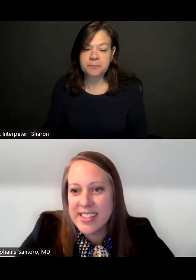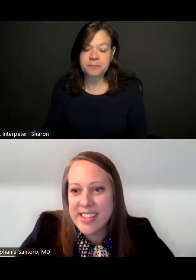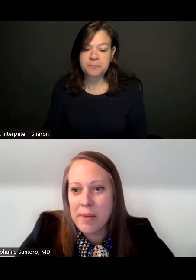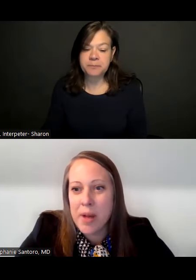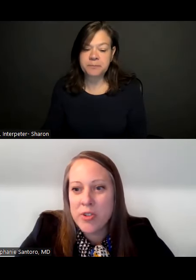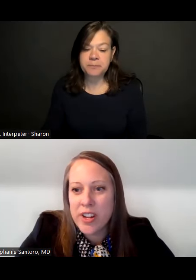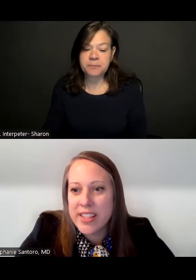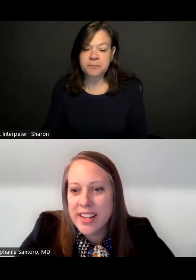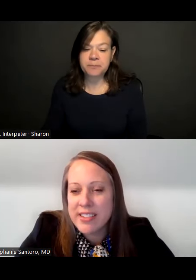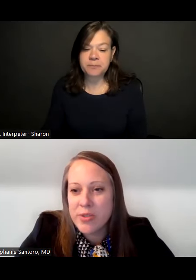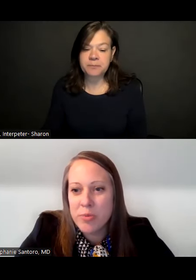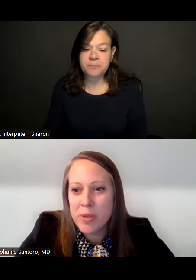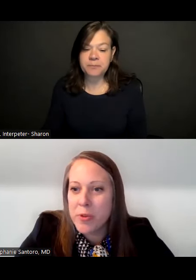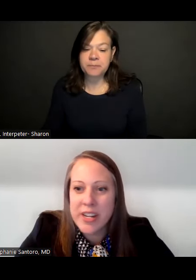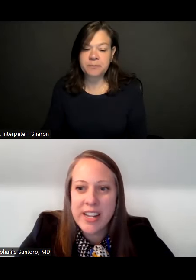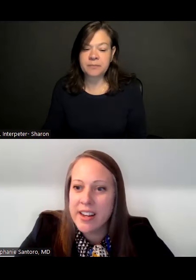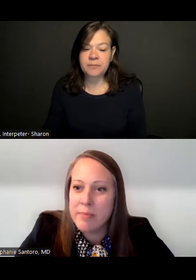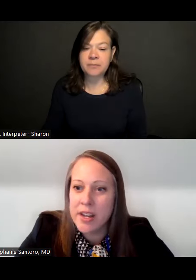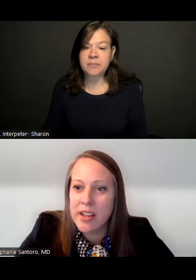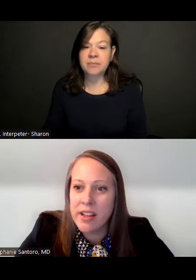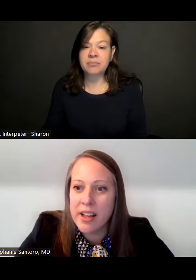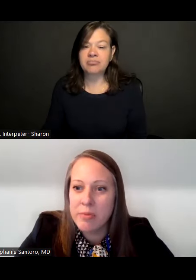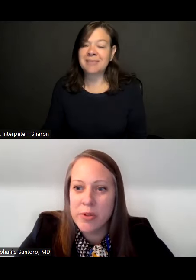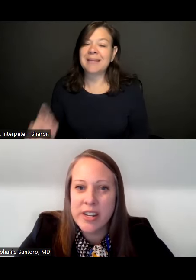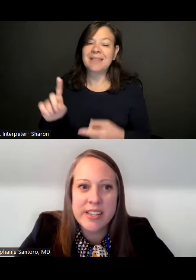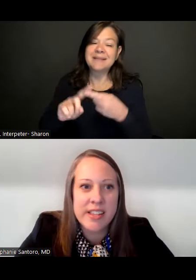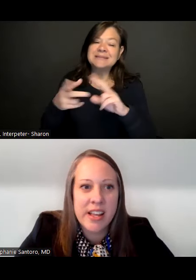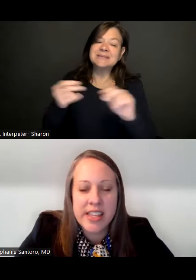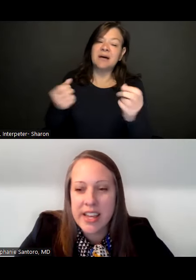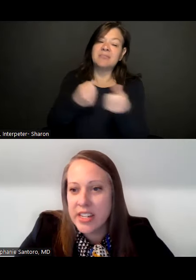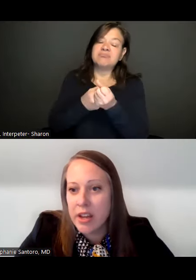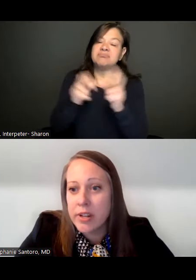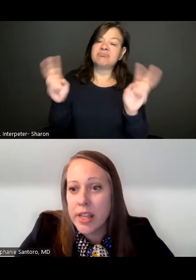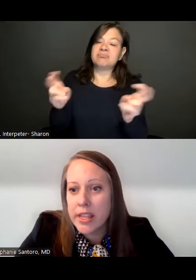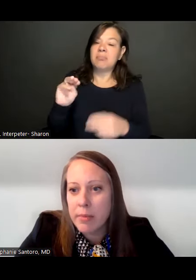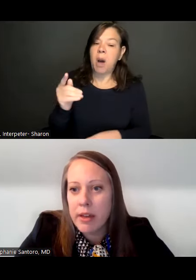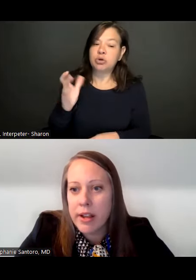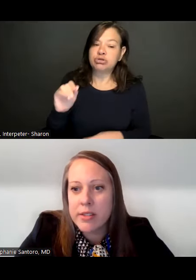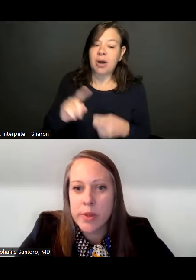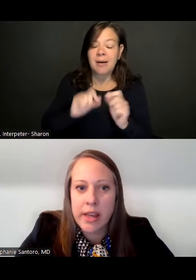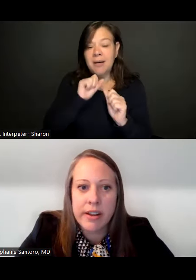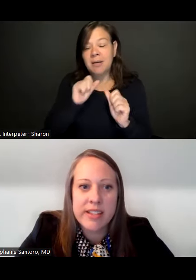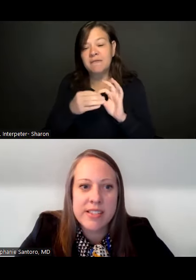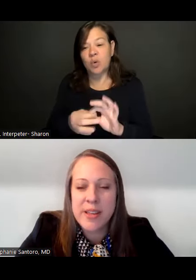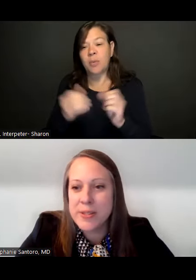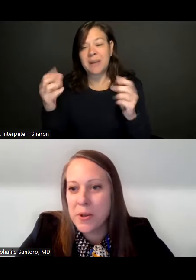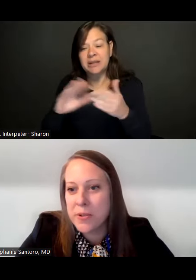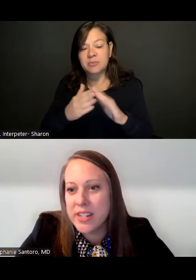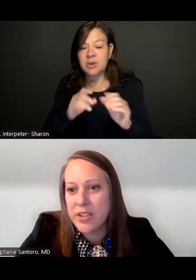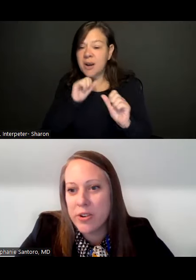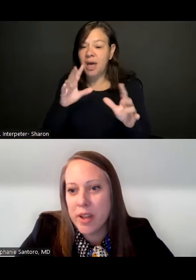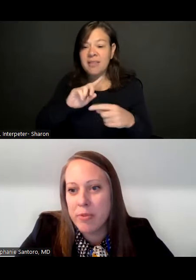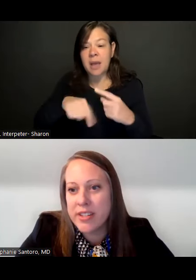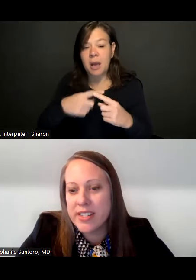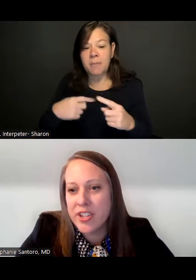This is a mantra in the Down syndrome community and in many communities, the idea of nothing about us without us. So